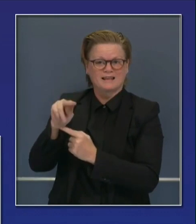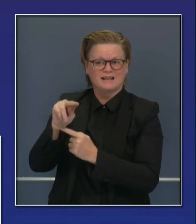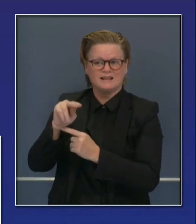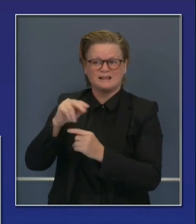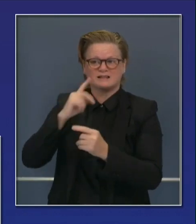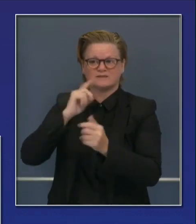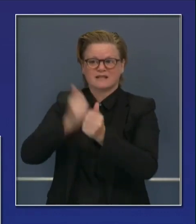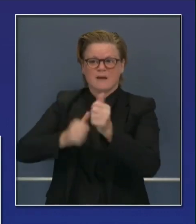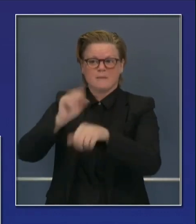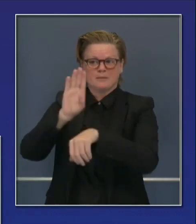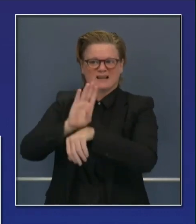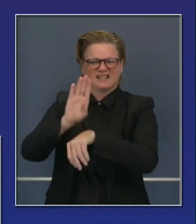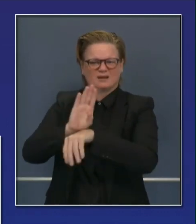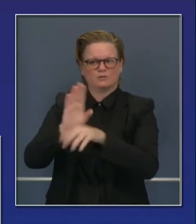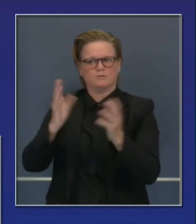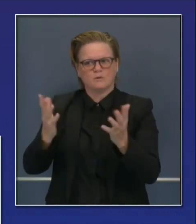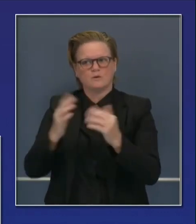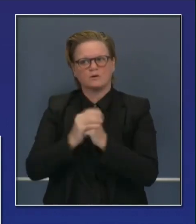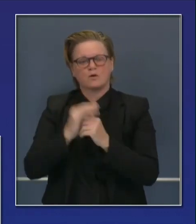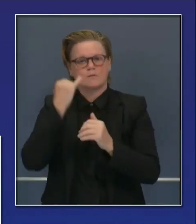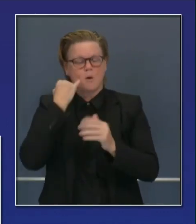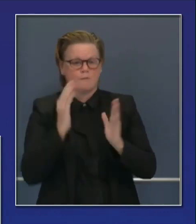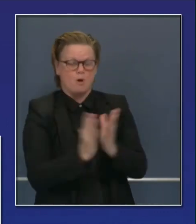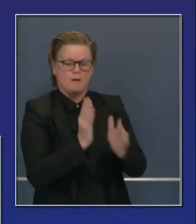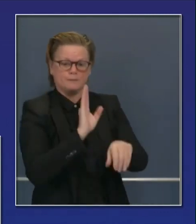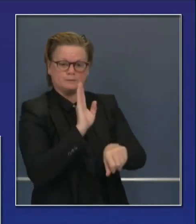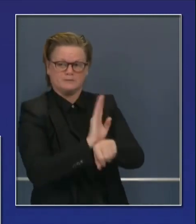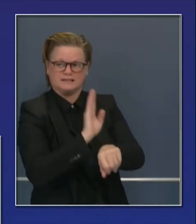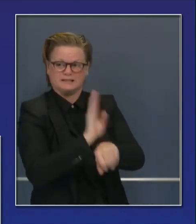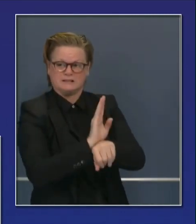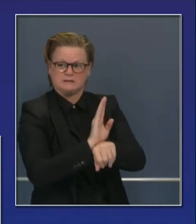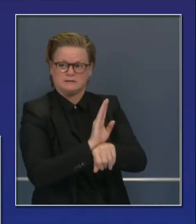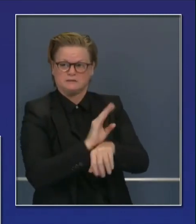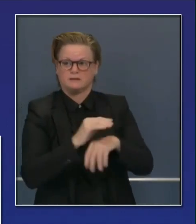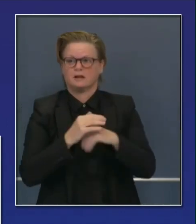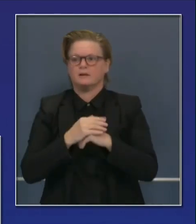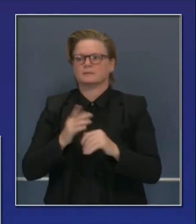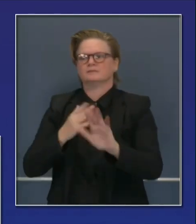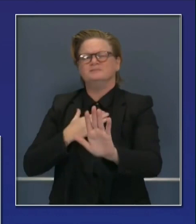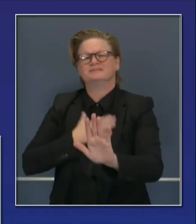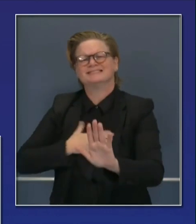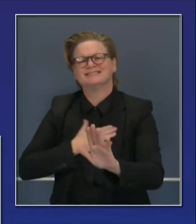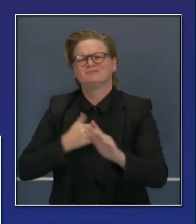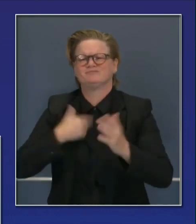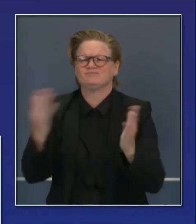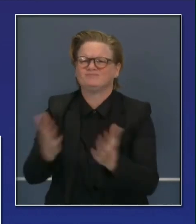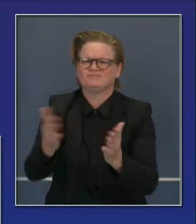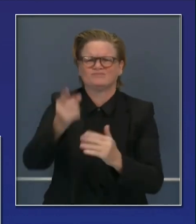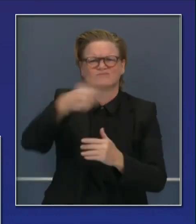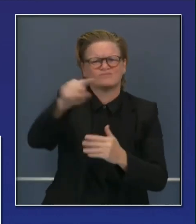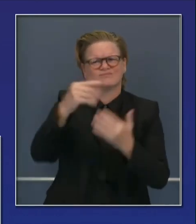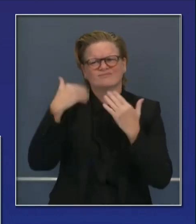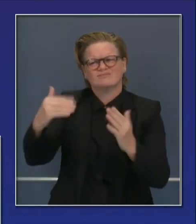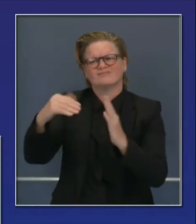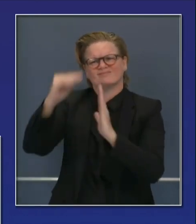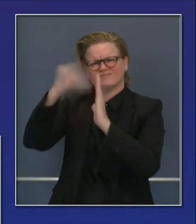small business, a medium-sized business, if you know a small business, men or women, please encourage them to go to the